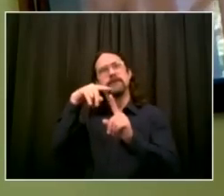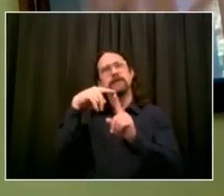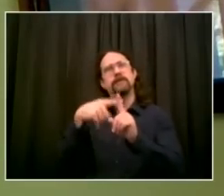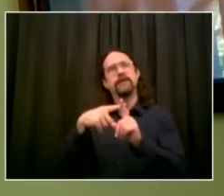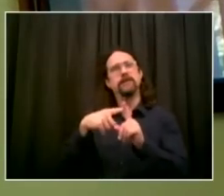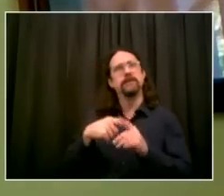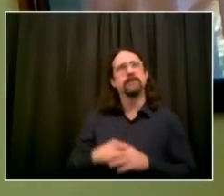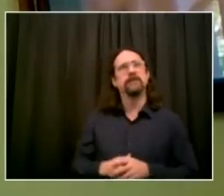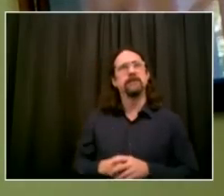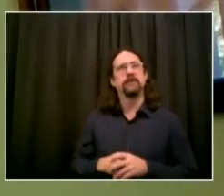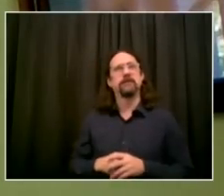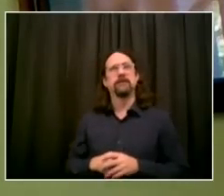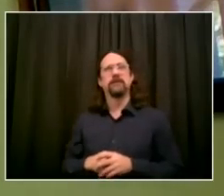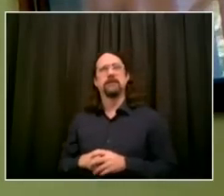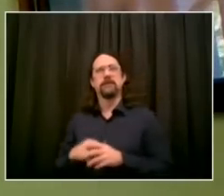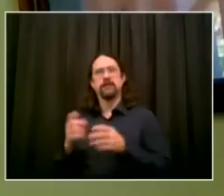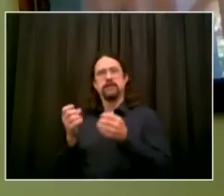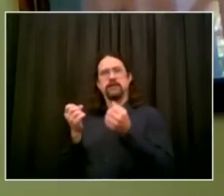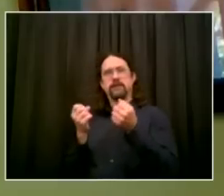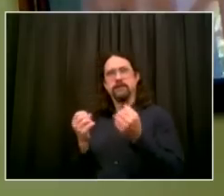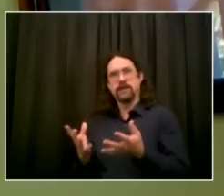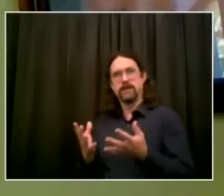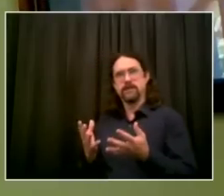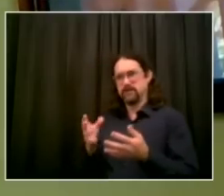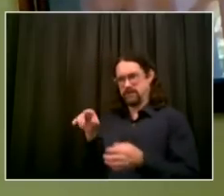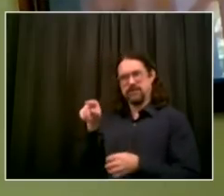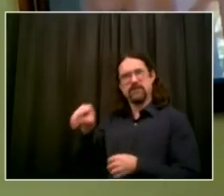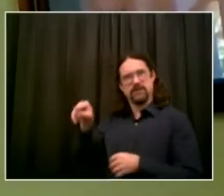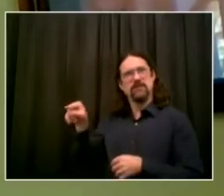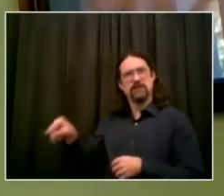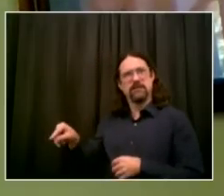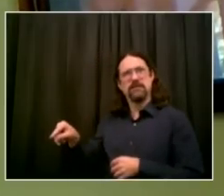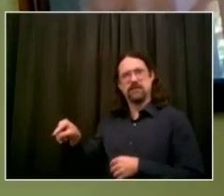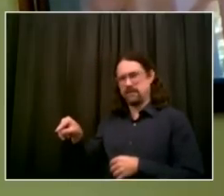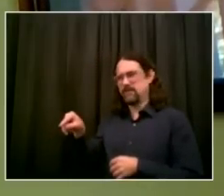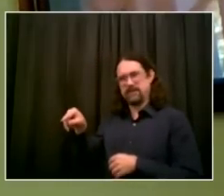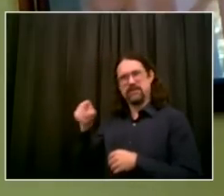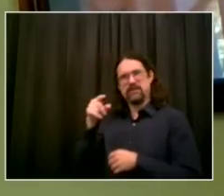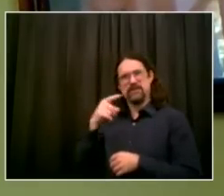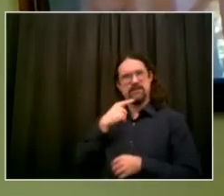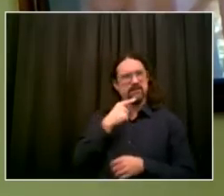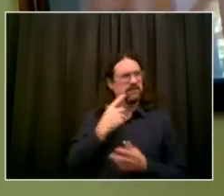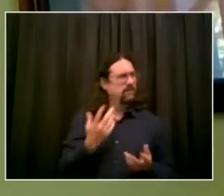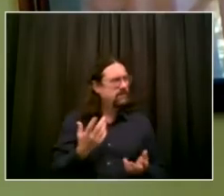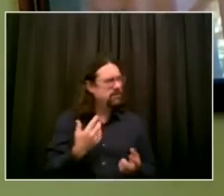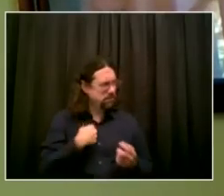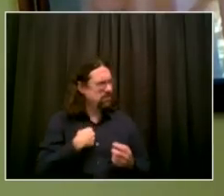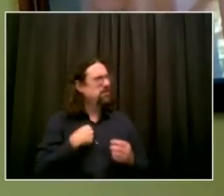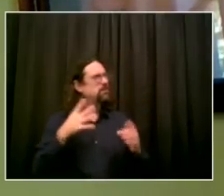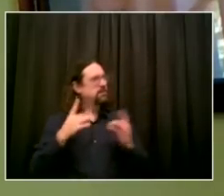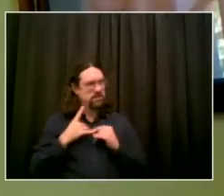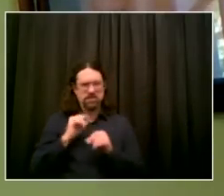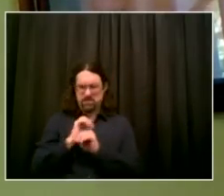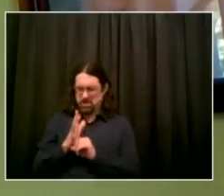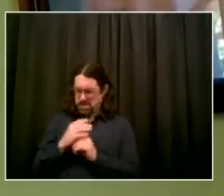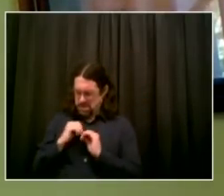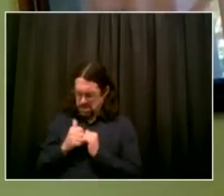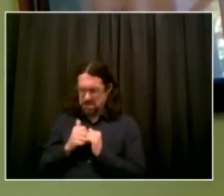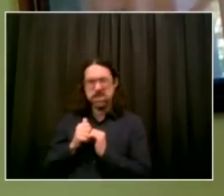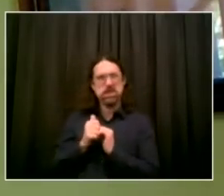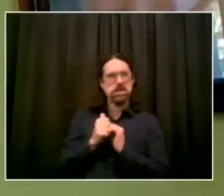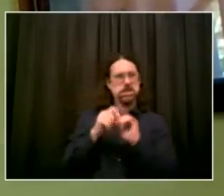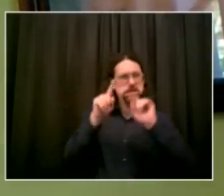contact or having been to a recent gathering, has also increased slightly. And those two things are what has led us to be concerned